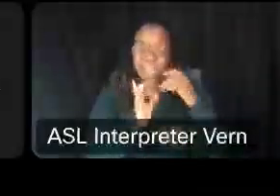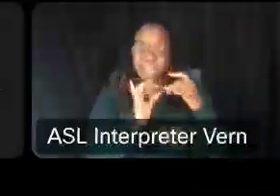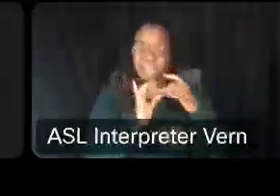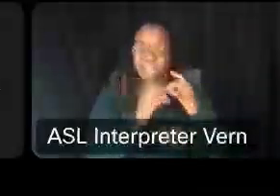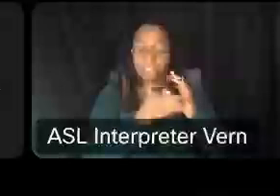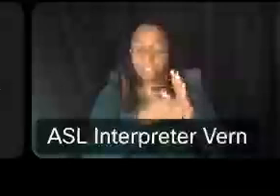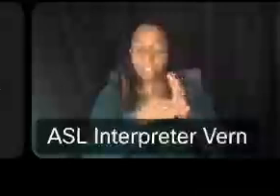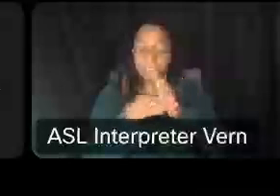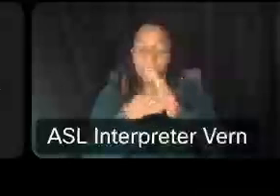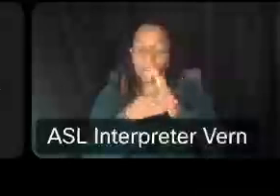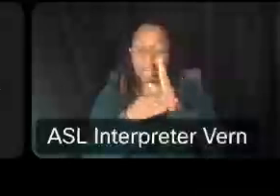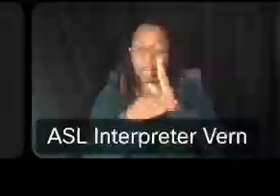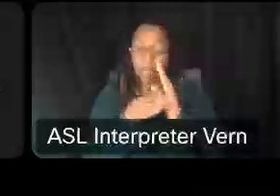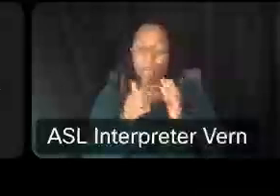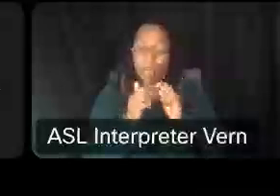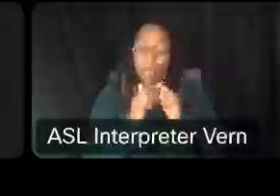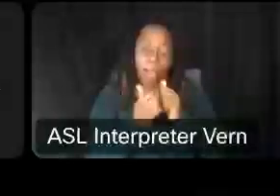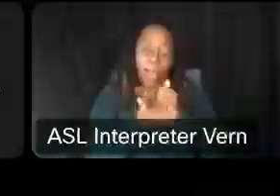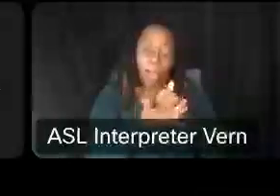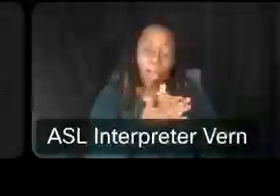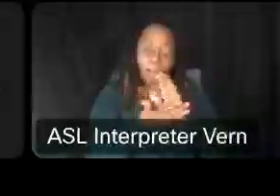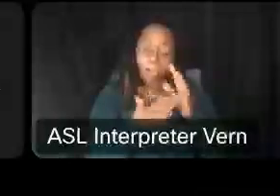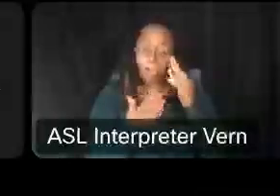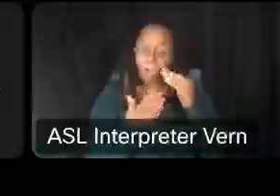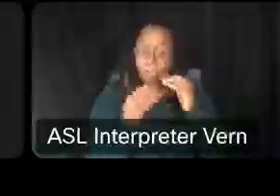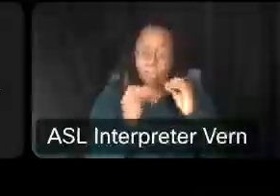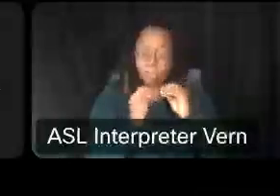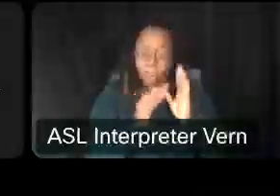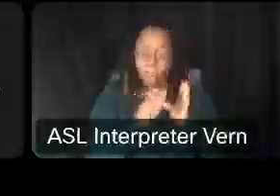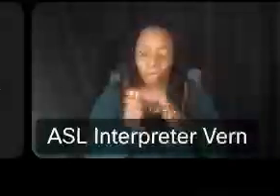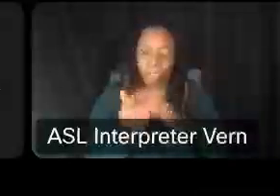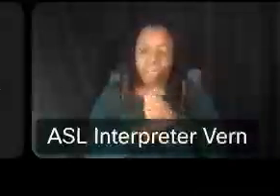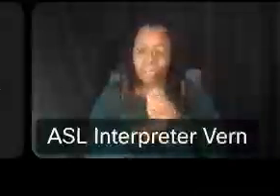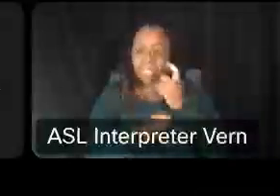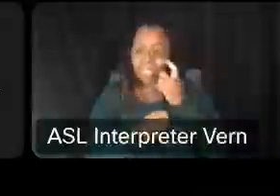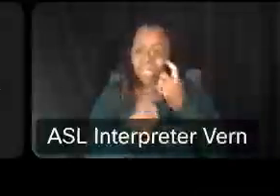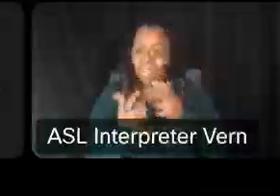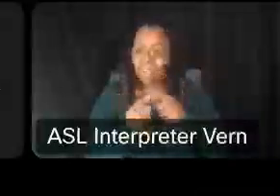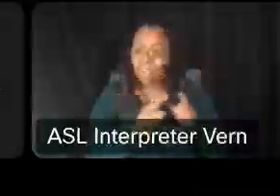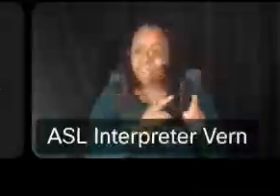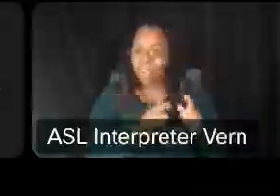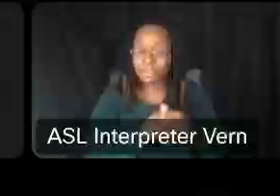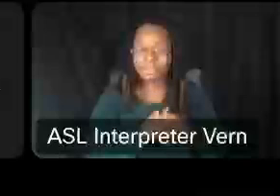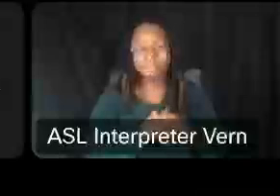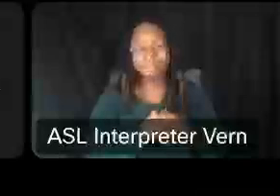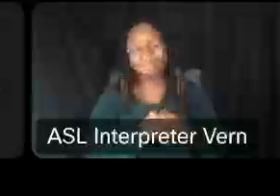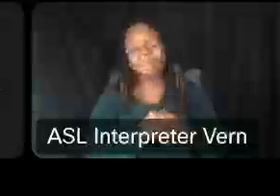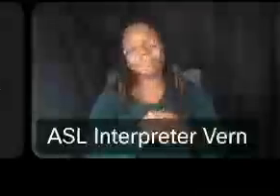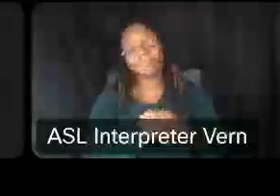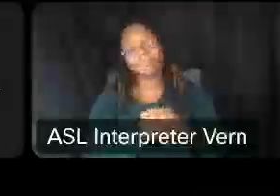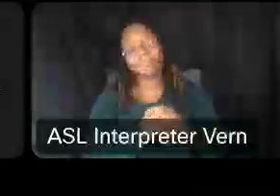helps to organize experience, helps to make sense of the things that have happened, that we